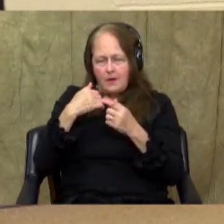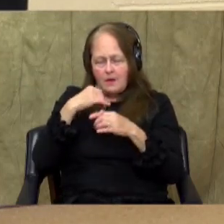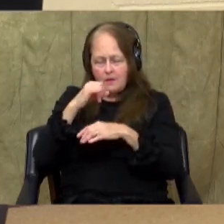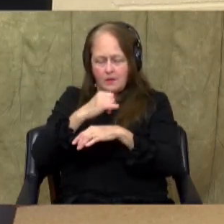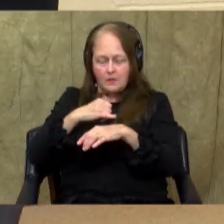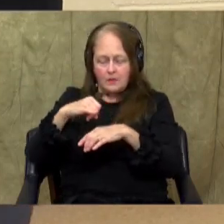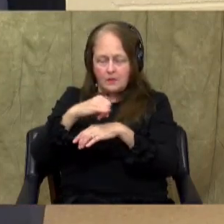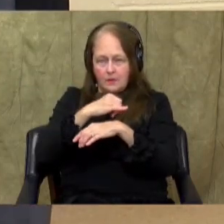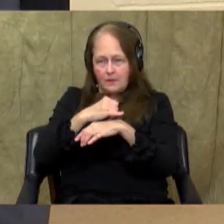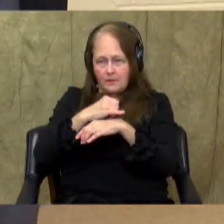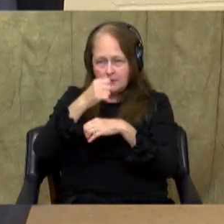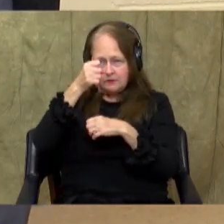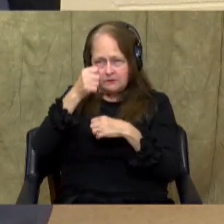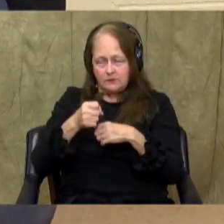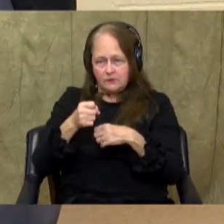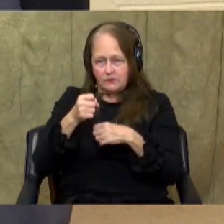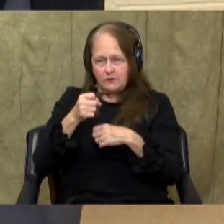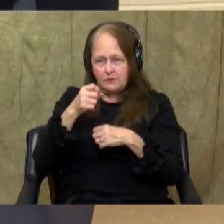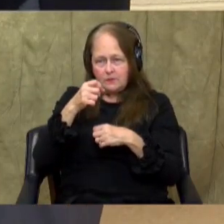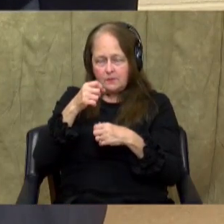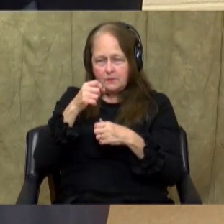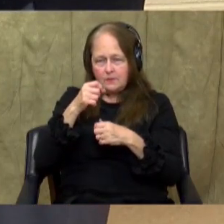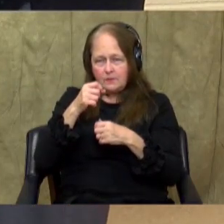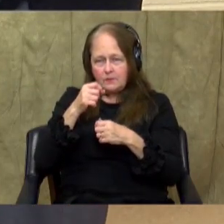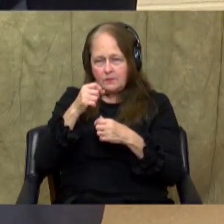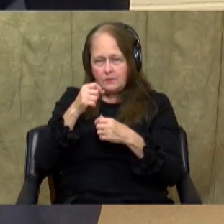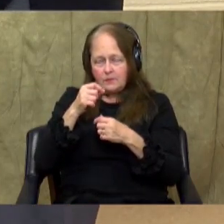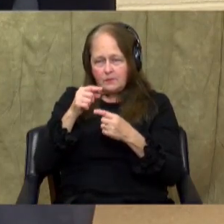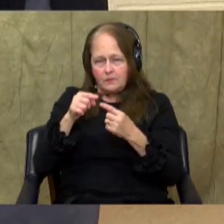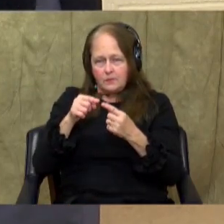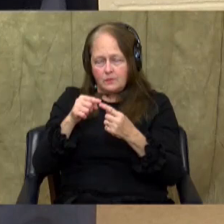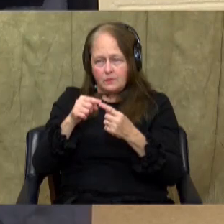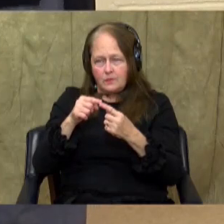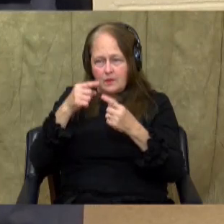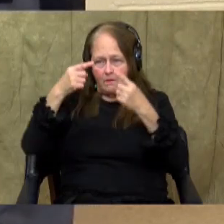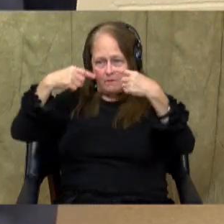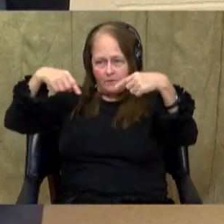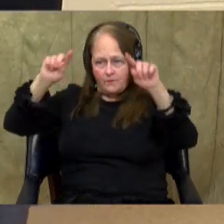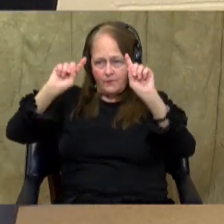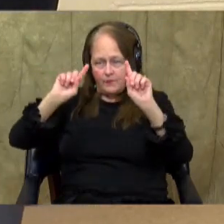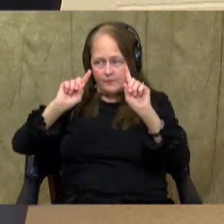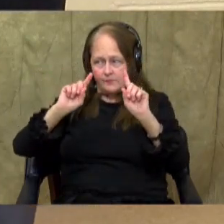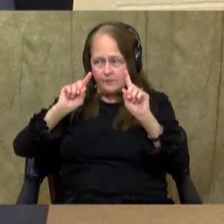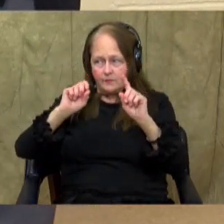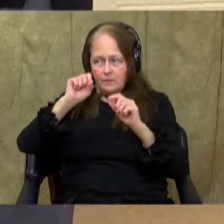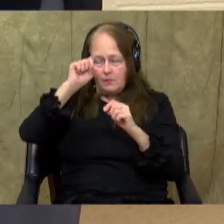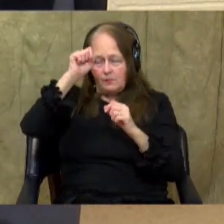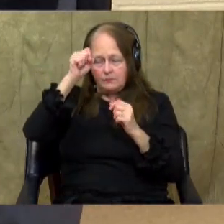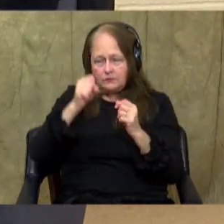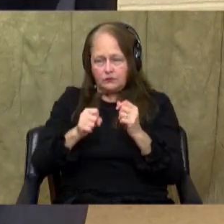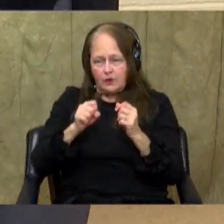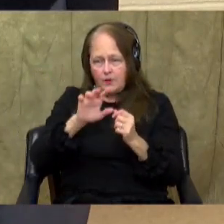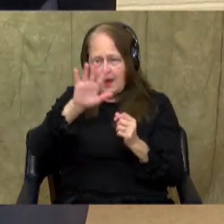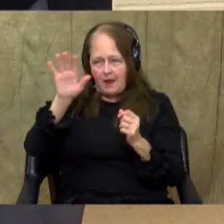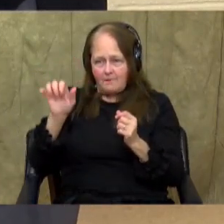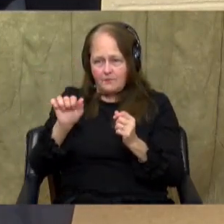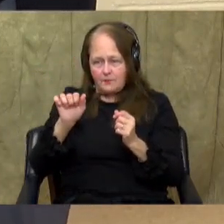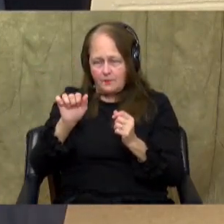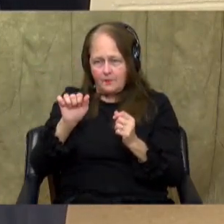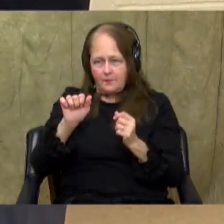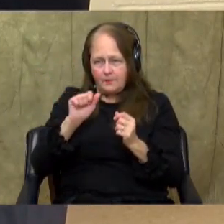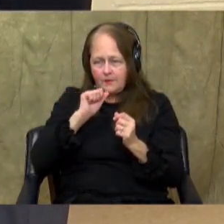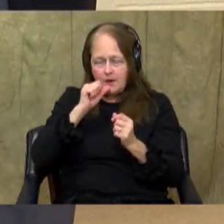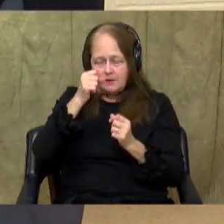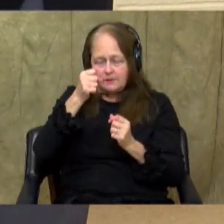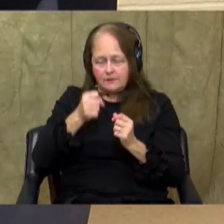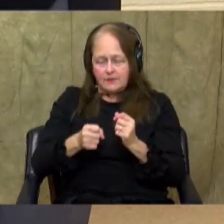islands called Sao Tome and Principe. And then finally, Southern Africa. And I say Southern and not